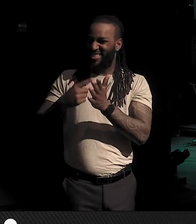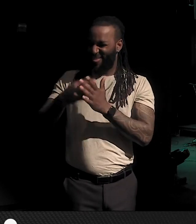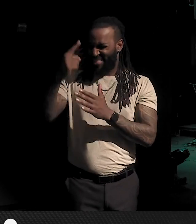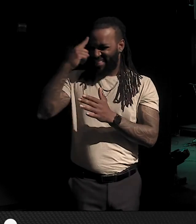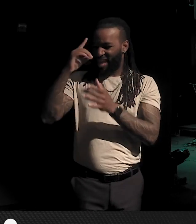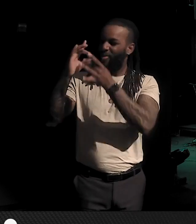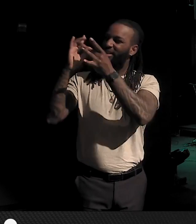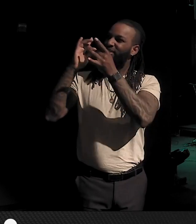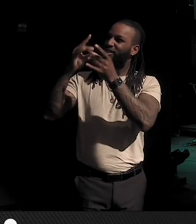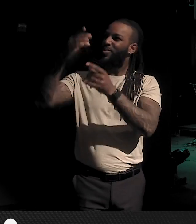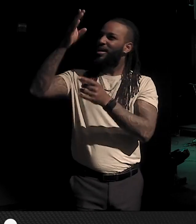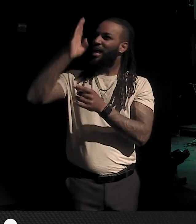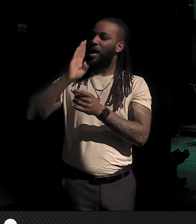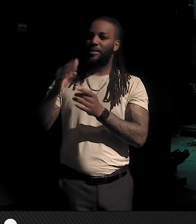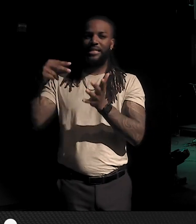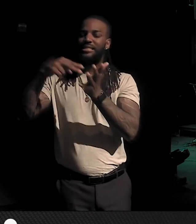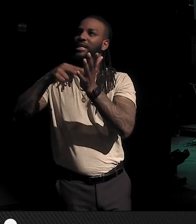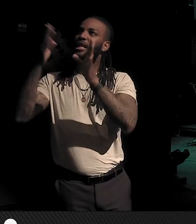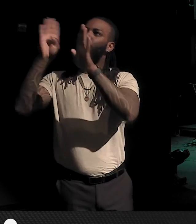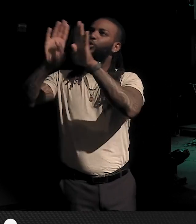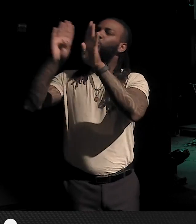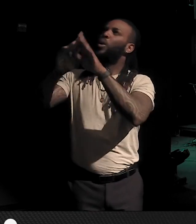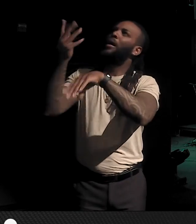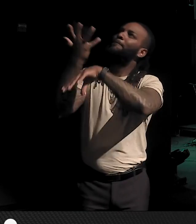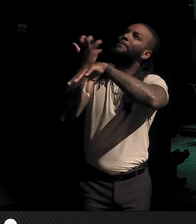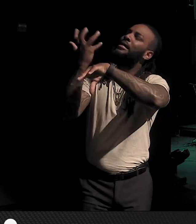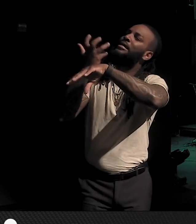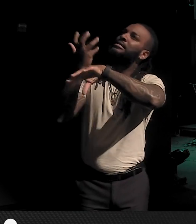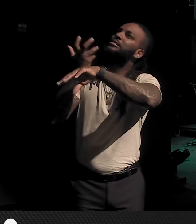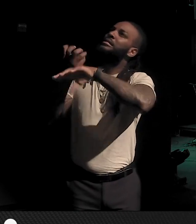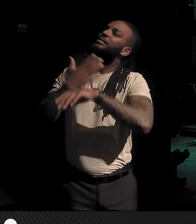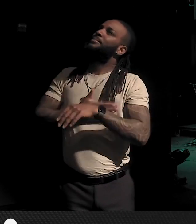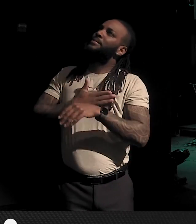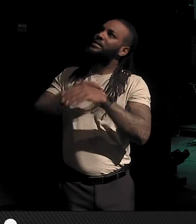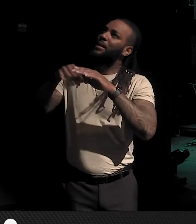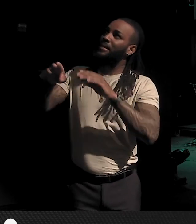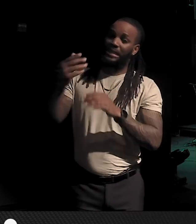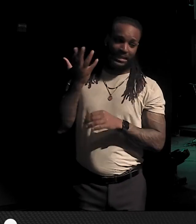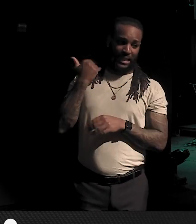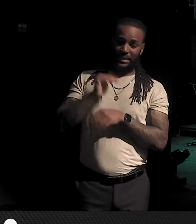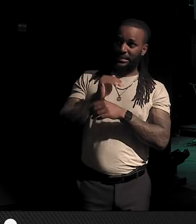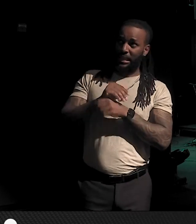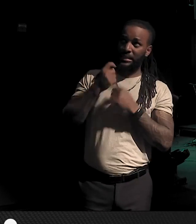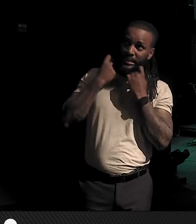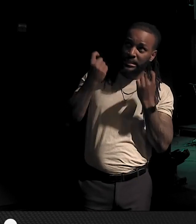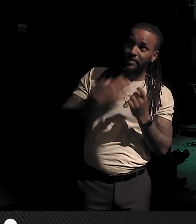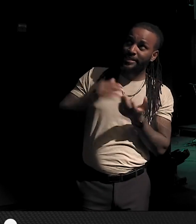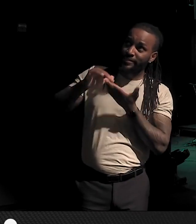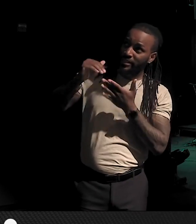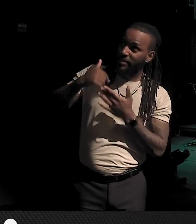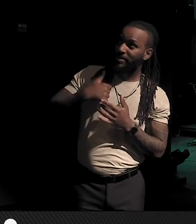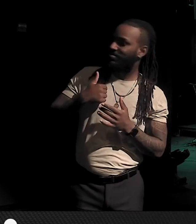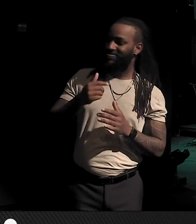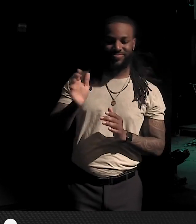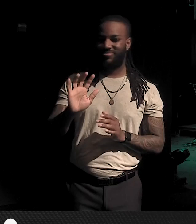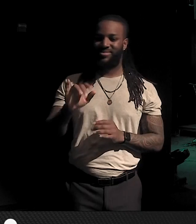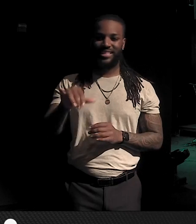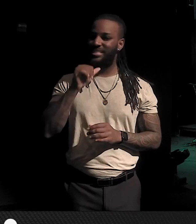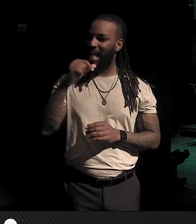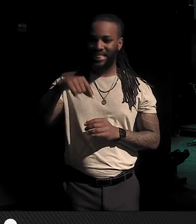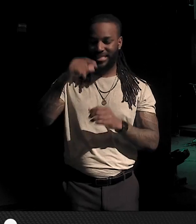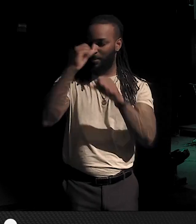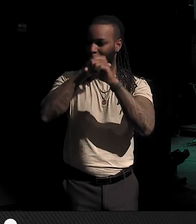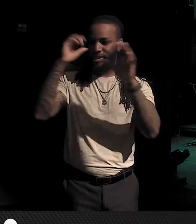with God, we're like standing at the door begging him for scraps, hoping he lets us in and forgets what we did last night. That's not what this picture is. This